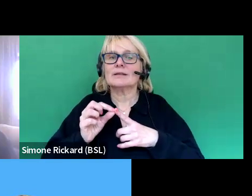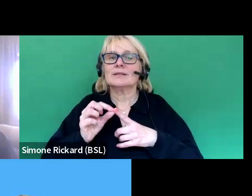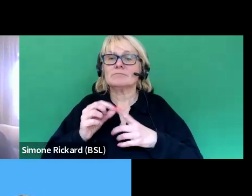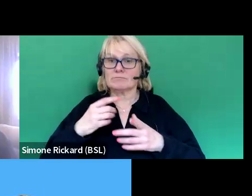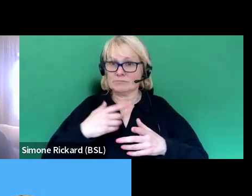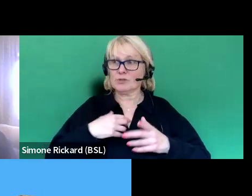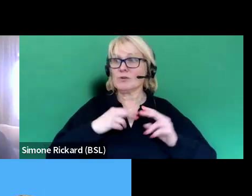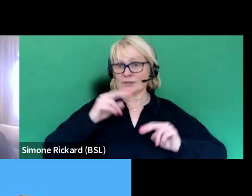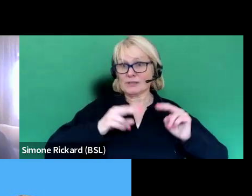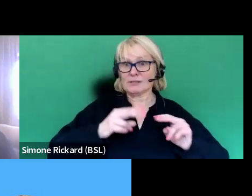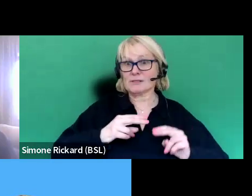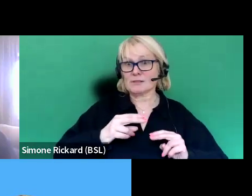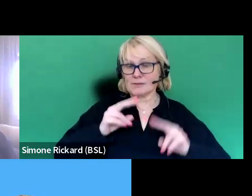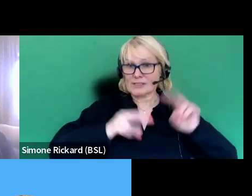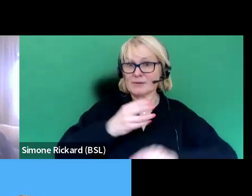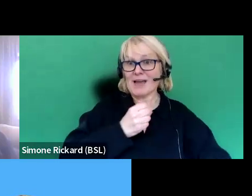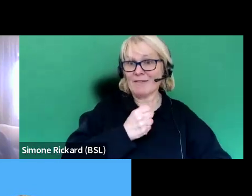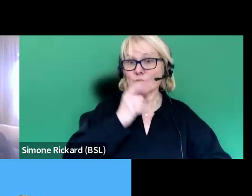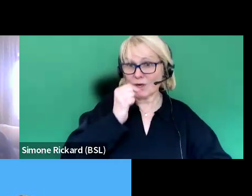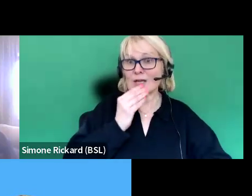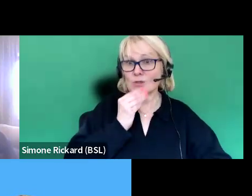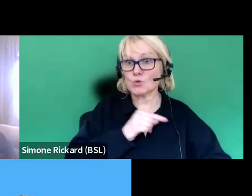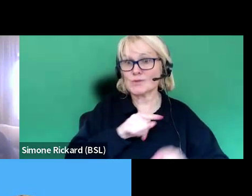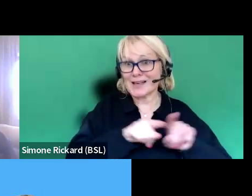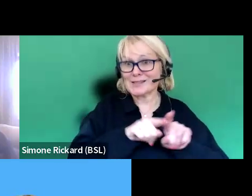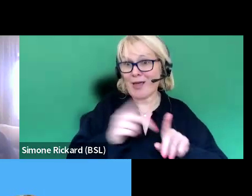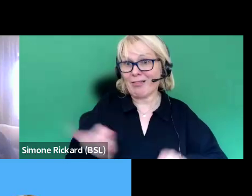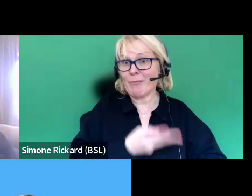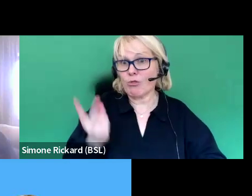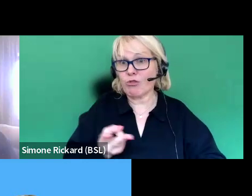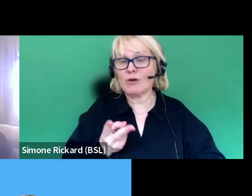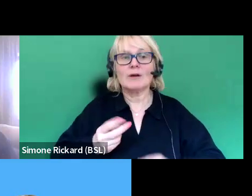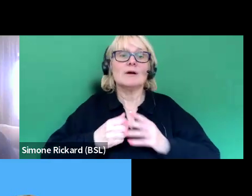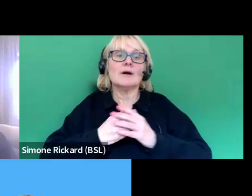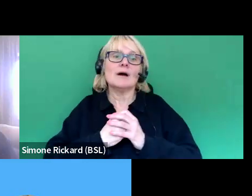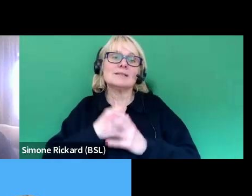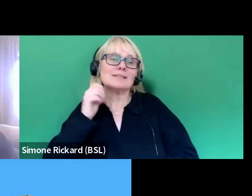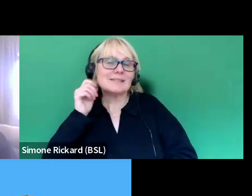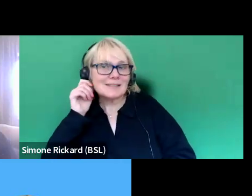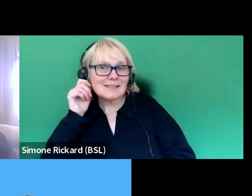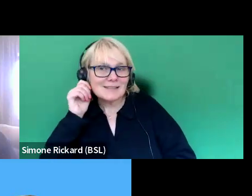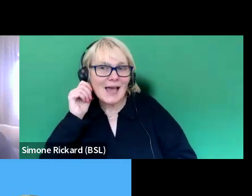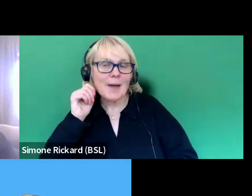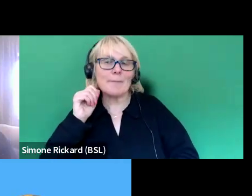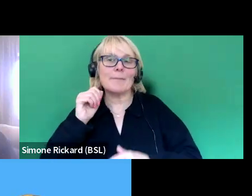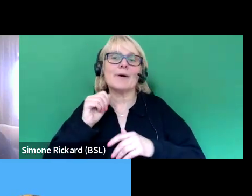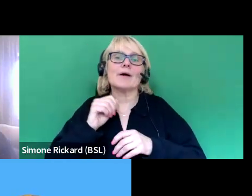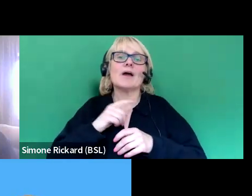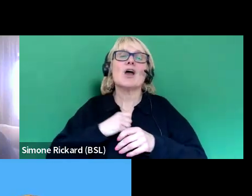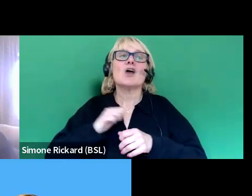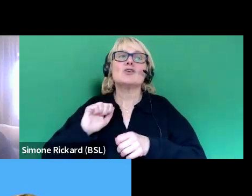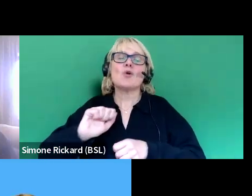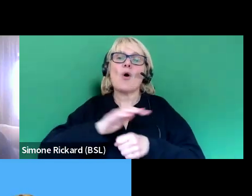existing assessment you're happy with, you can use that too. And as a general tip, both for your case managers and your